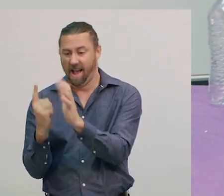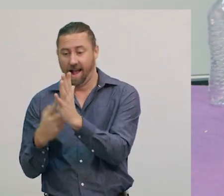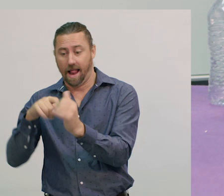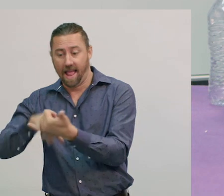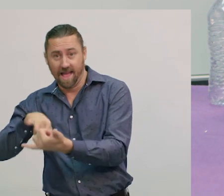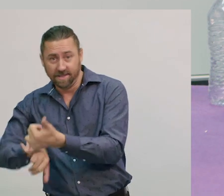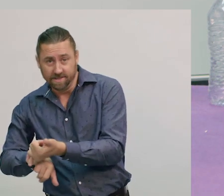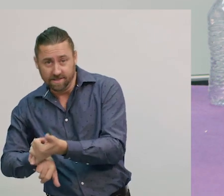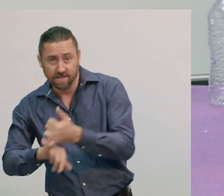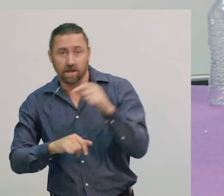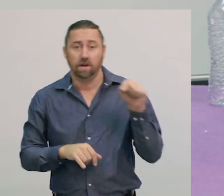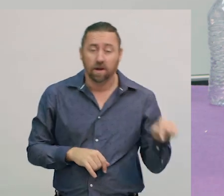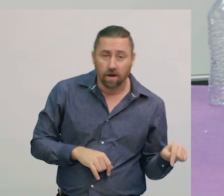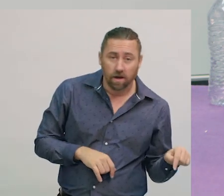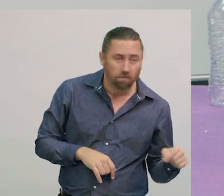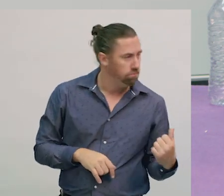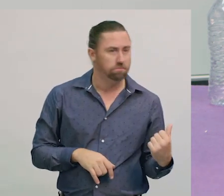glass and